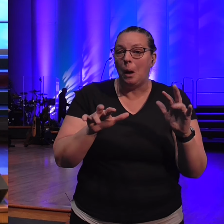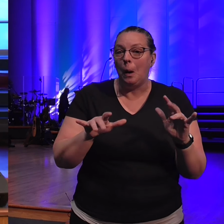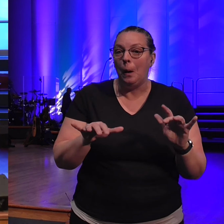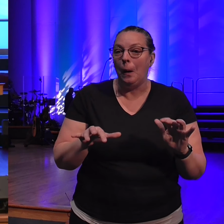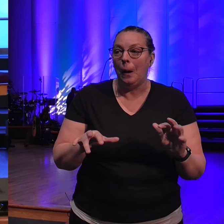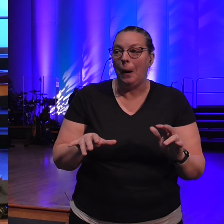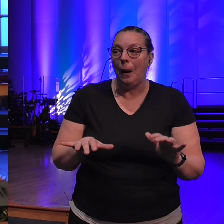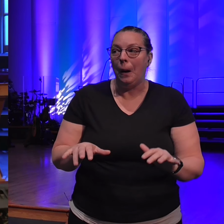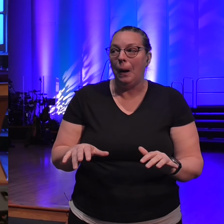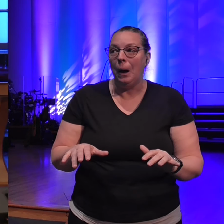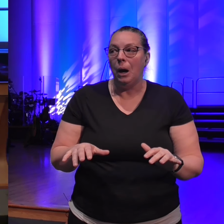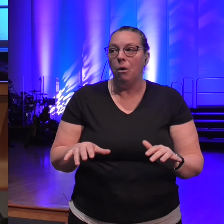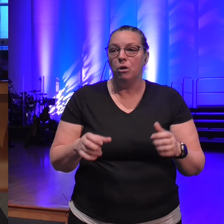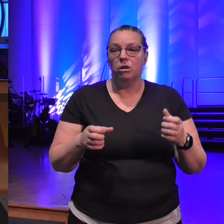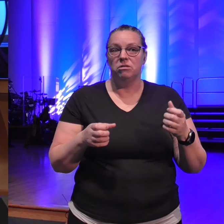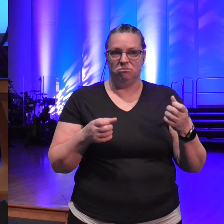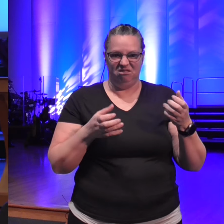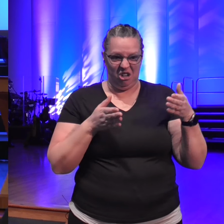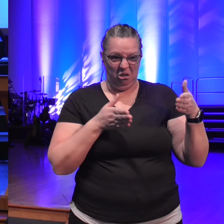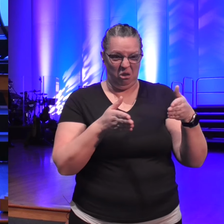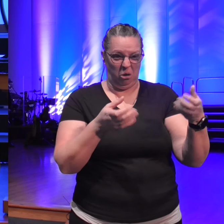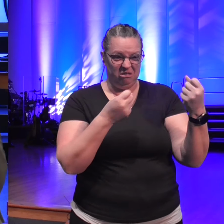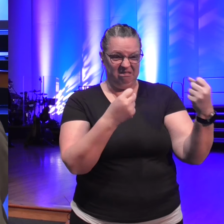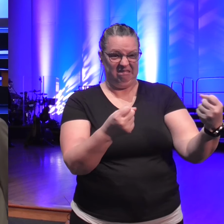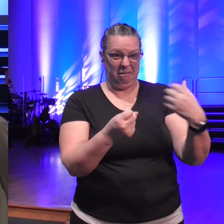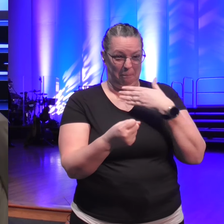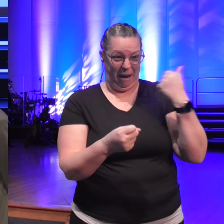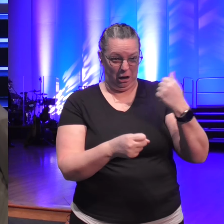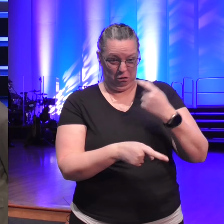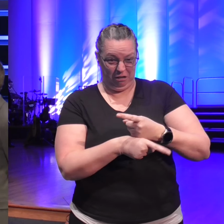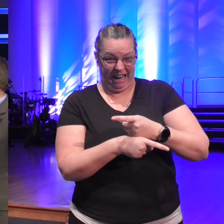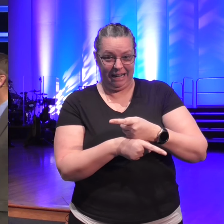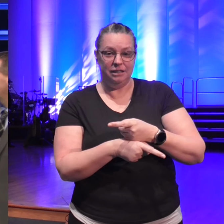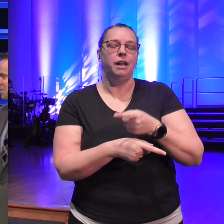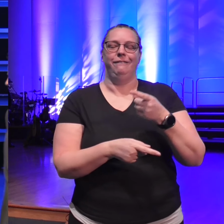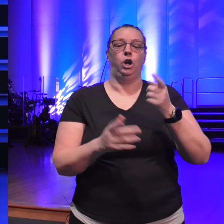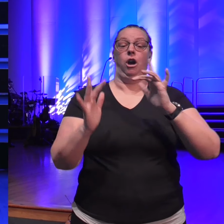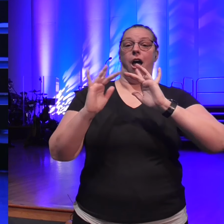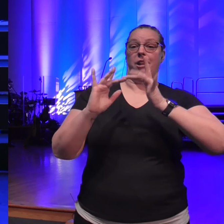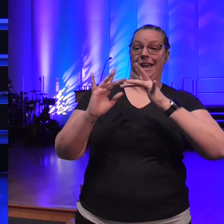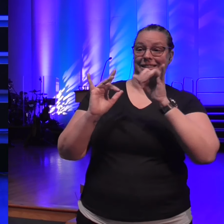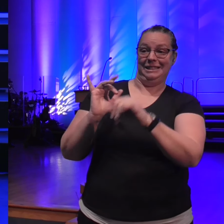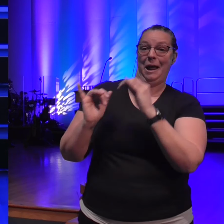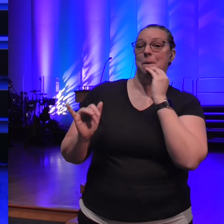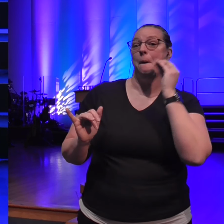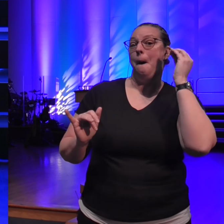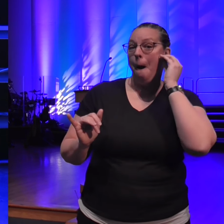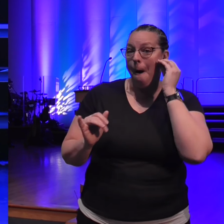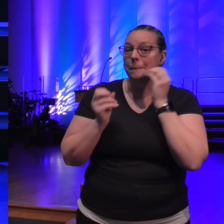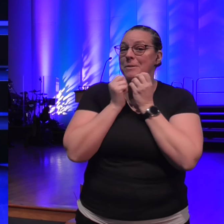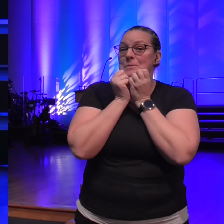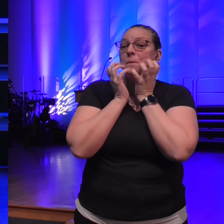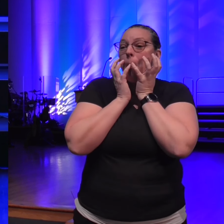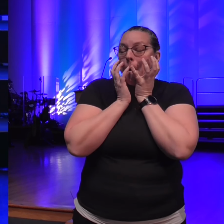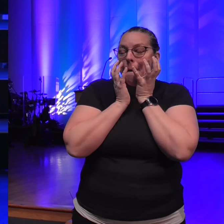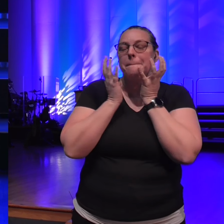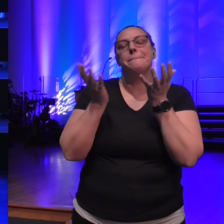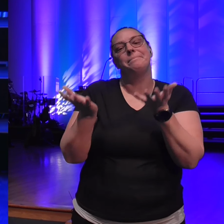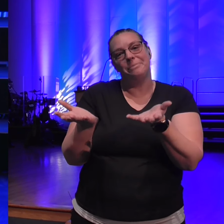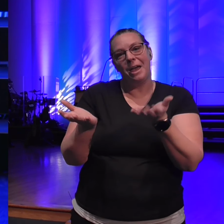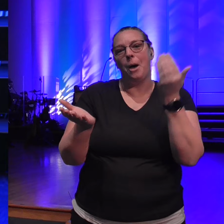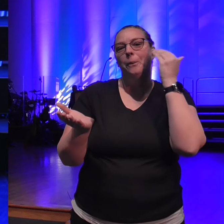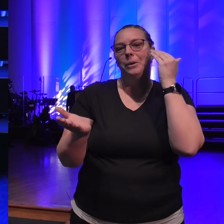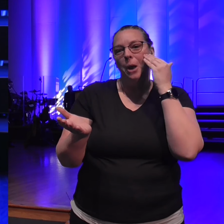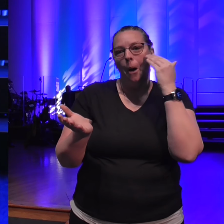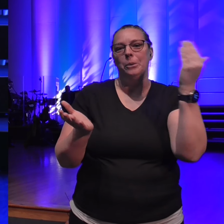snow. Roads are getting a little drier, right? Yeah, good. And those of you online who stayed home this morning and are nice and warm and toasty, we